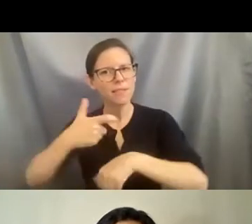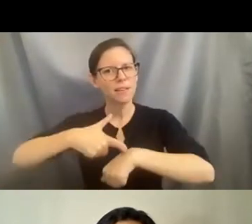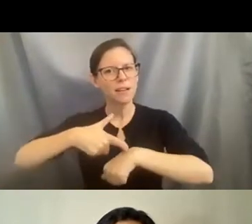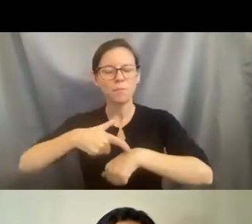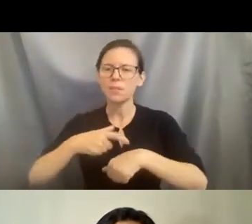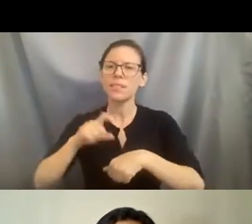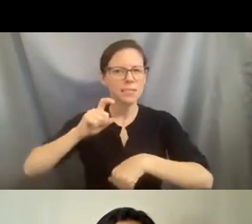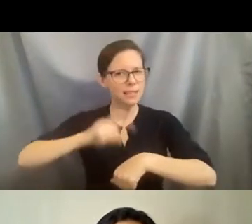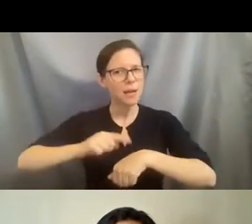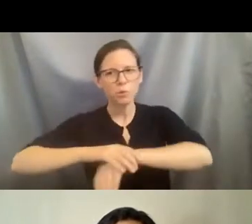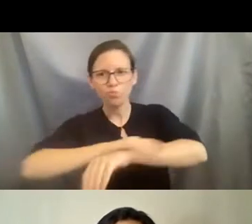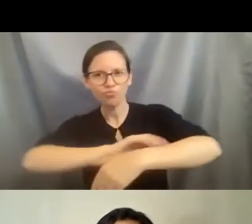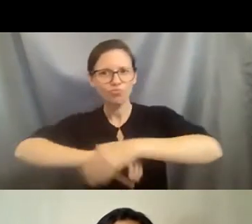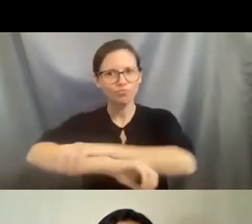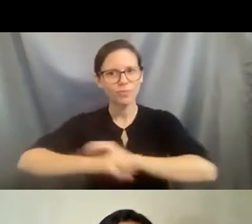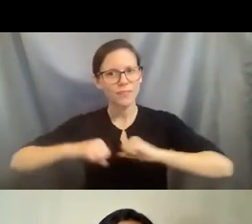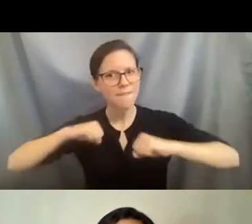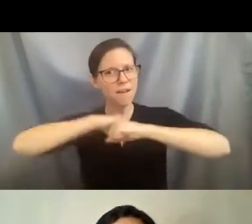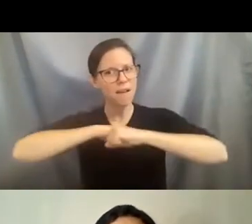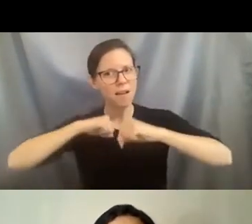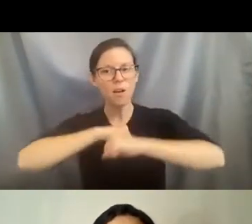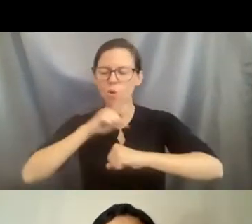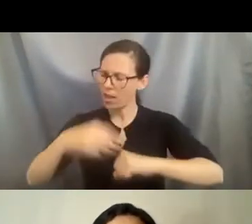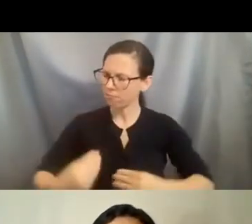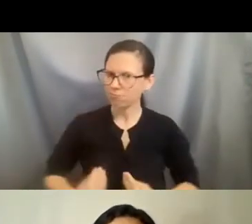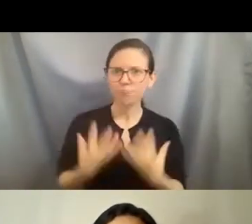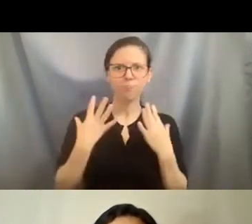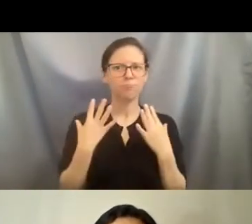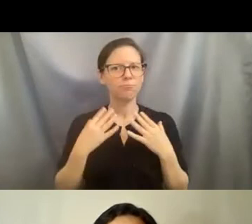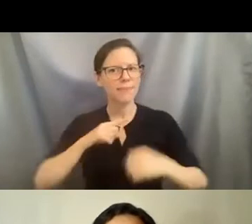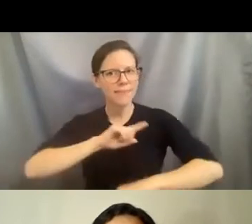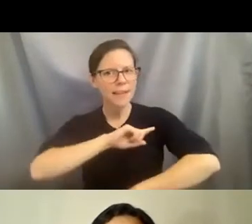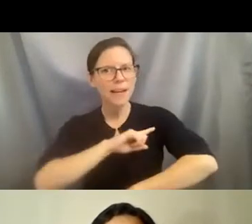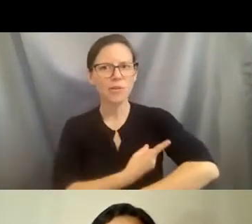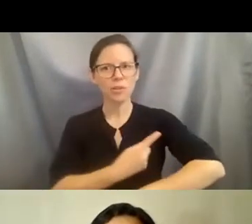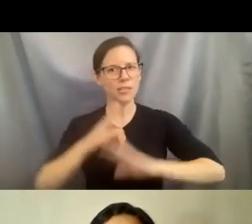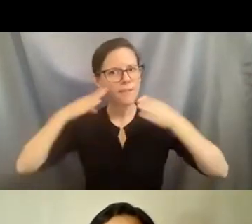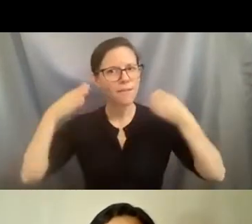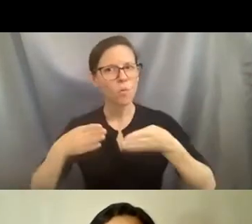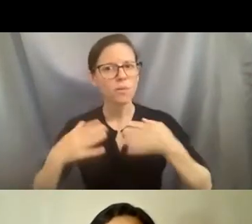and get ourselves energized and focused